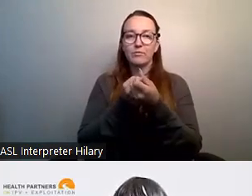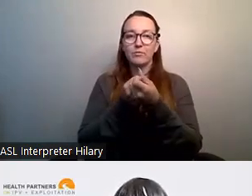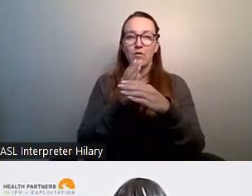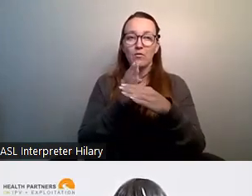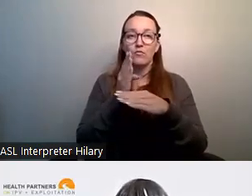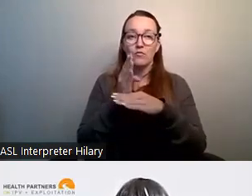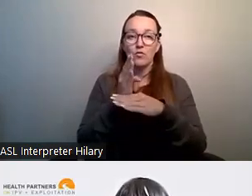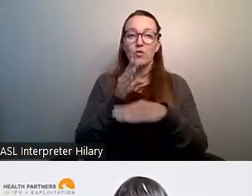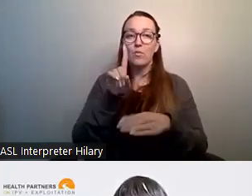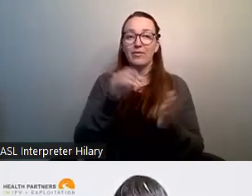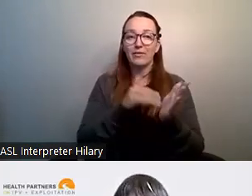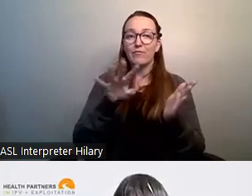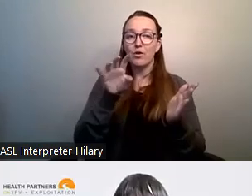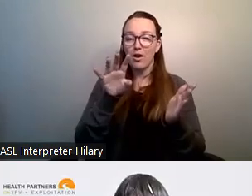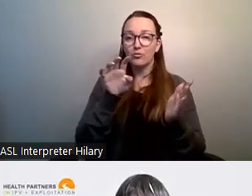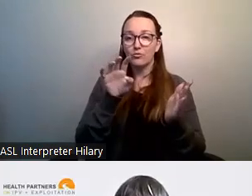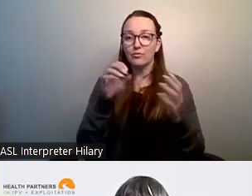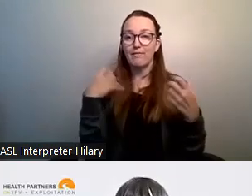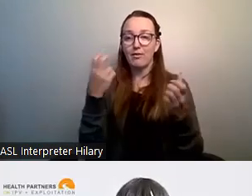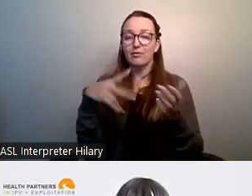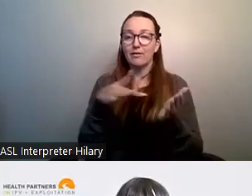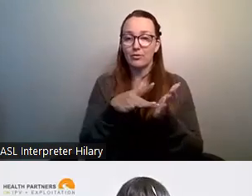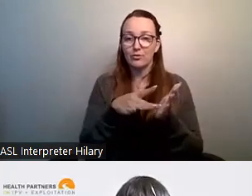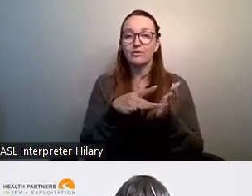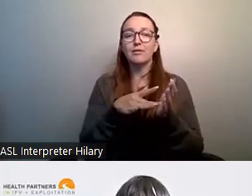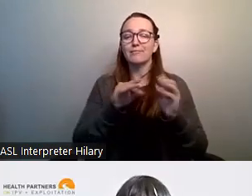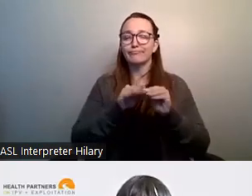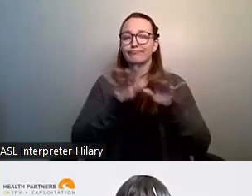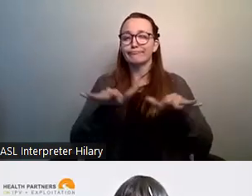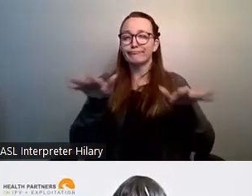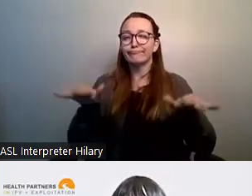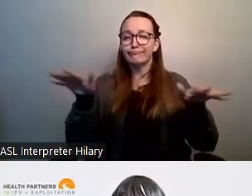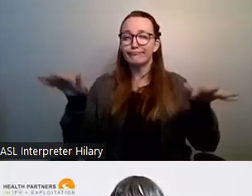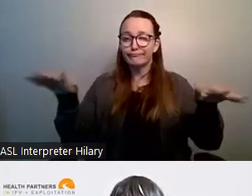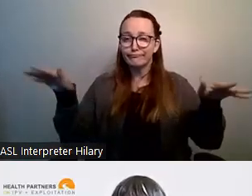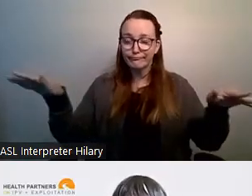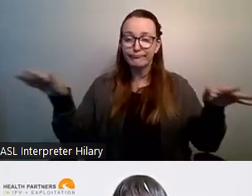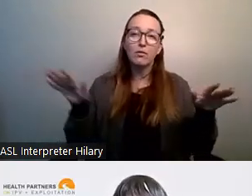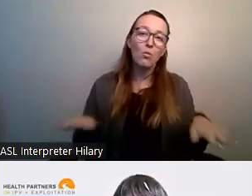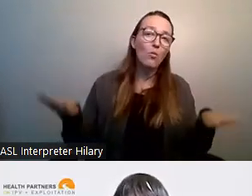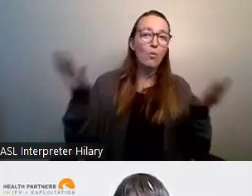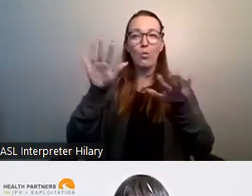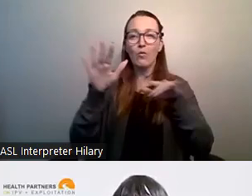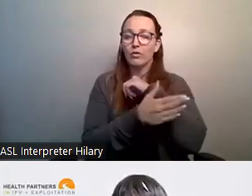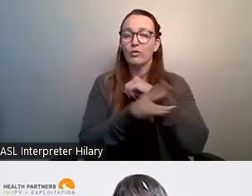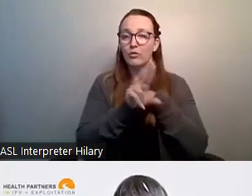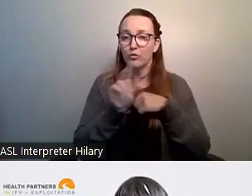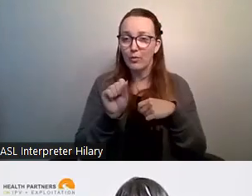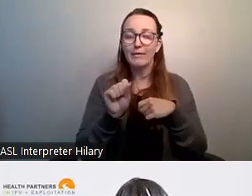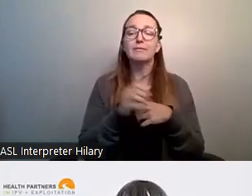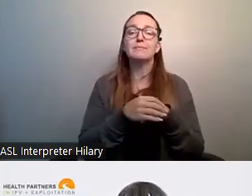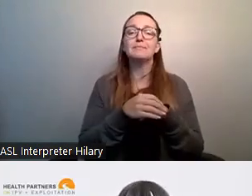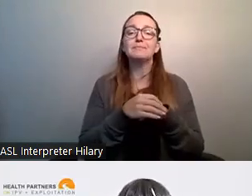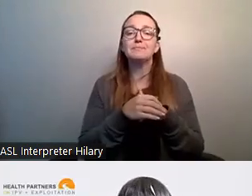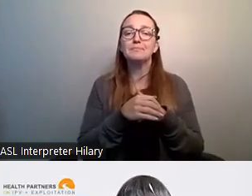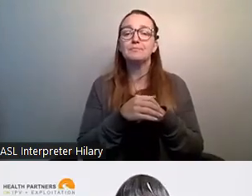almost 13,000 delivery sites across the US, territories, and the District of Columbia. The staff who work at